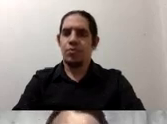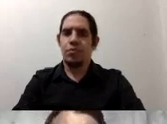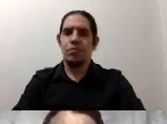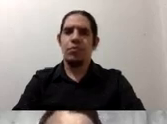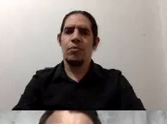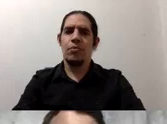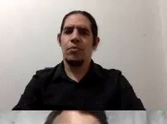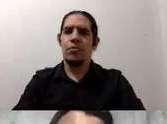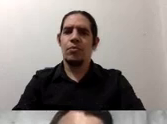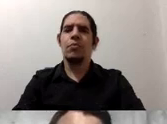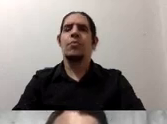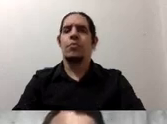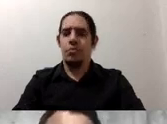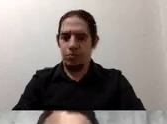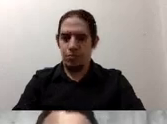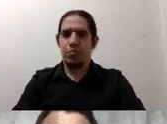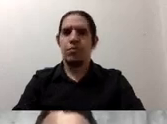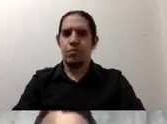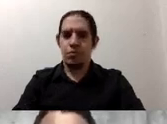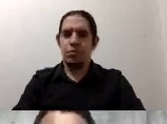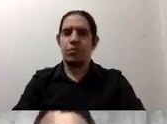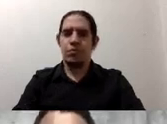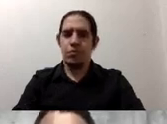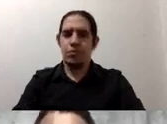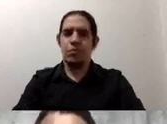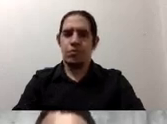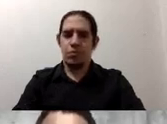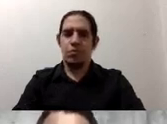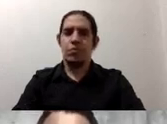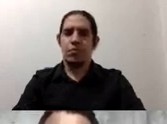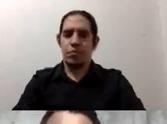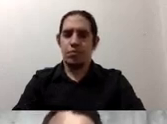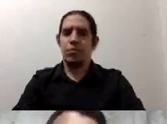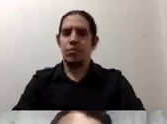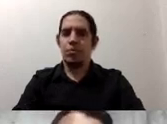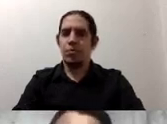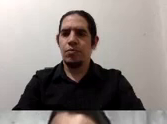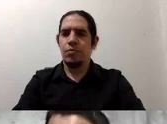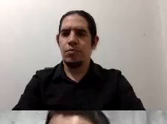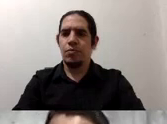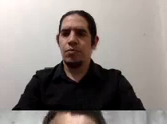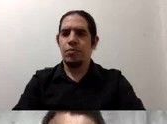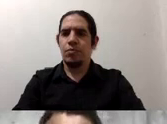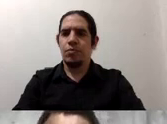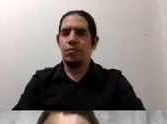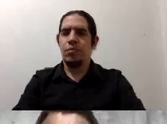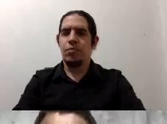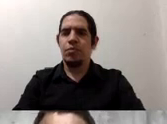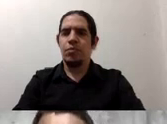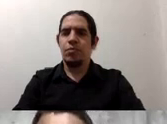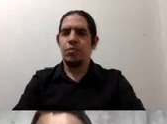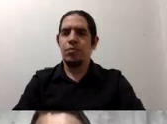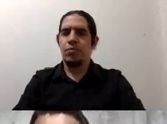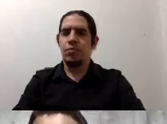grammar were the difficulties that they had when being in contact with this type of English. I don't understand some abbreviations of words, and I